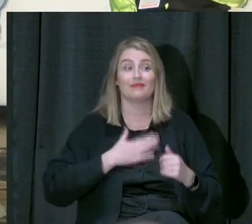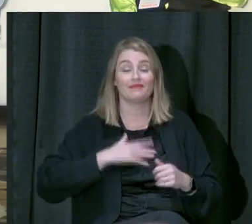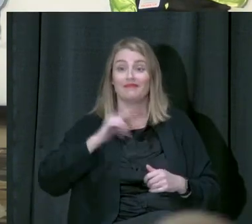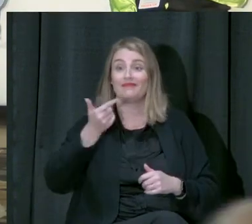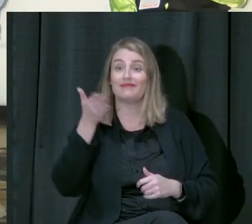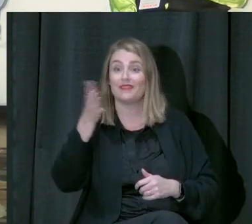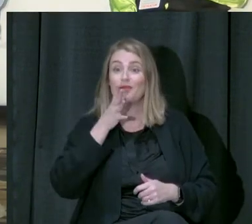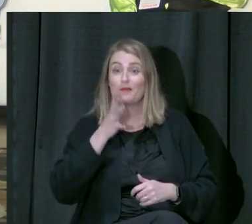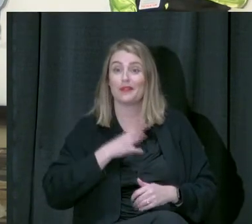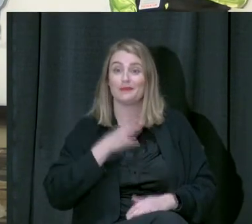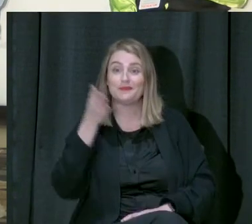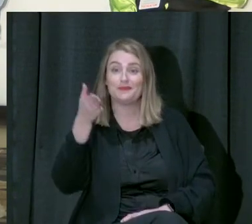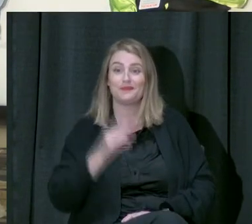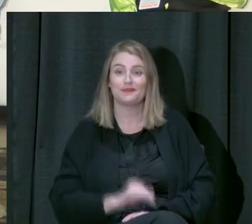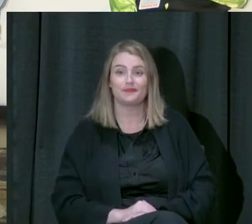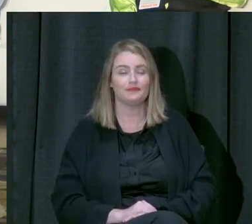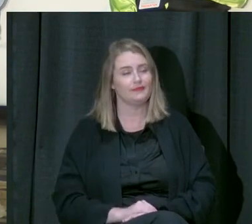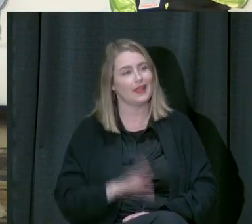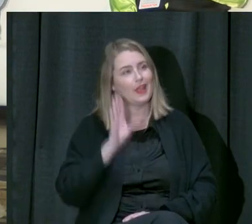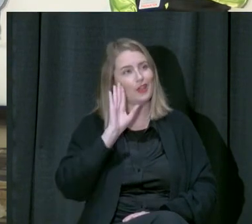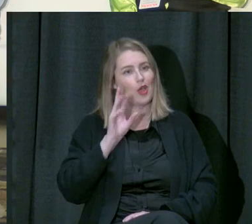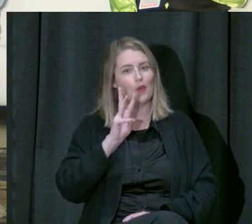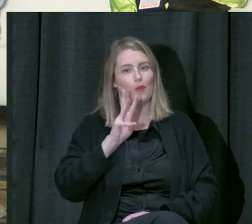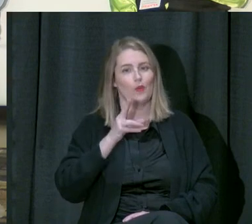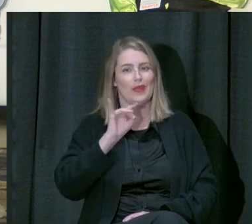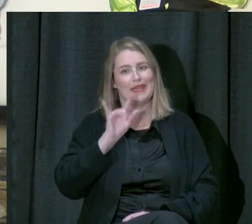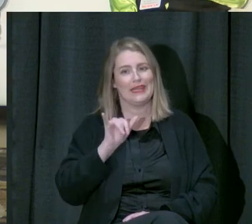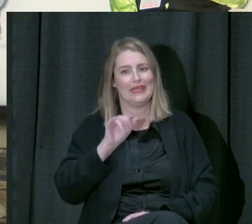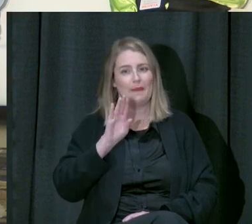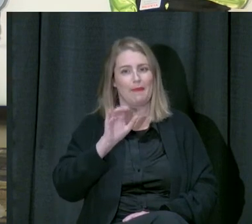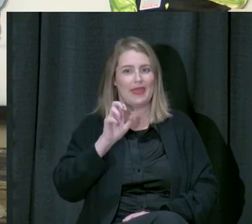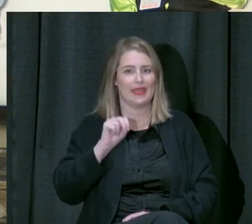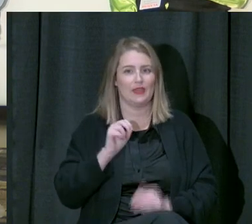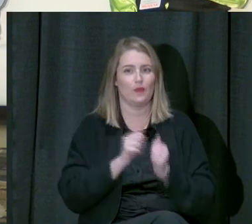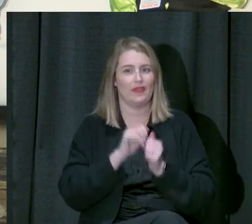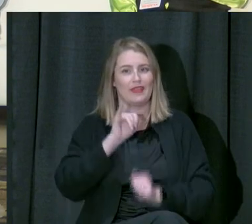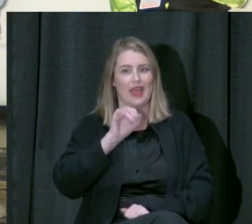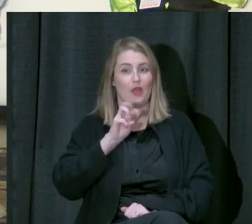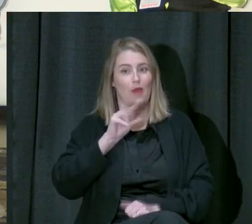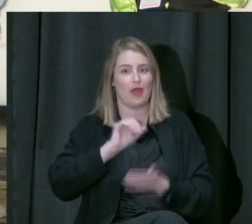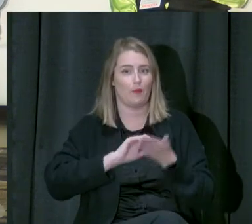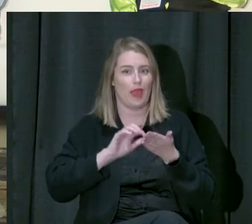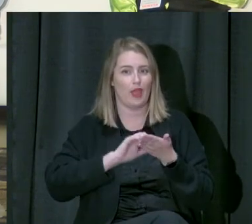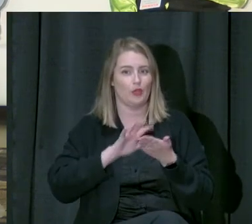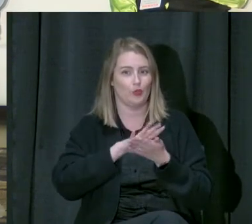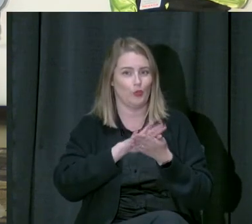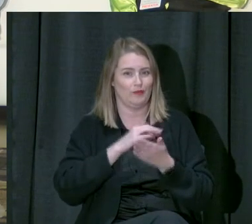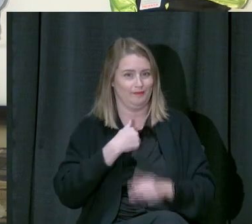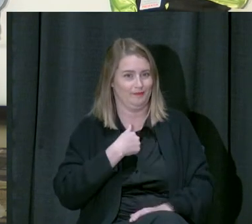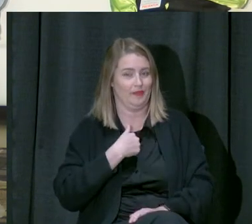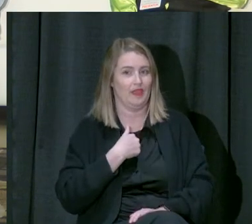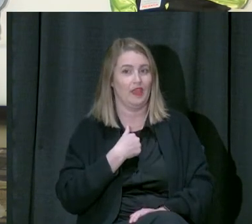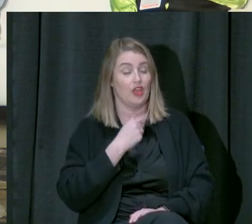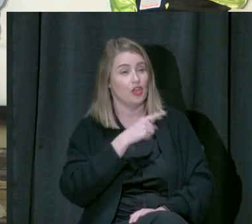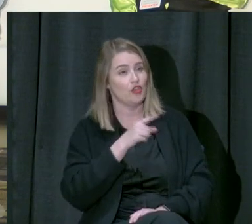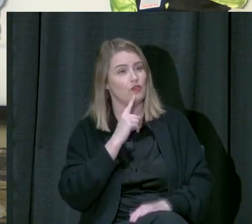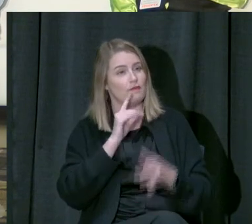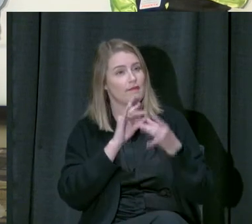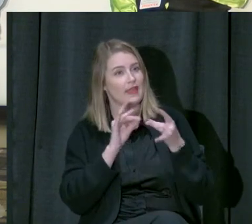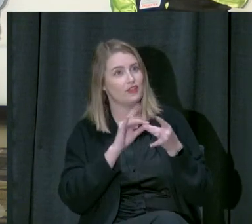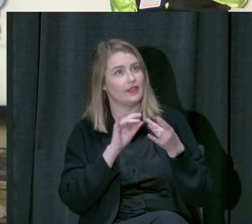here. Hello, Whitney Bacon with the Iowa Braille School. You guys